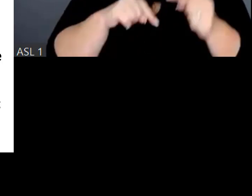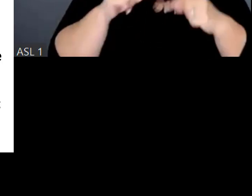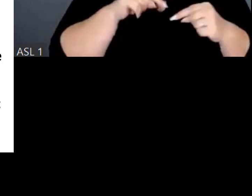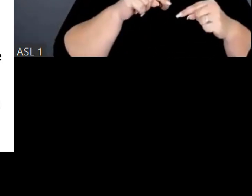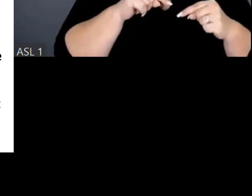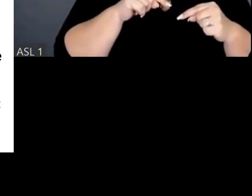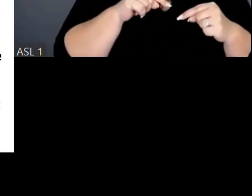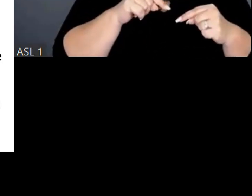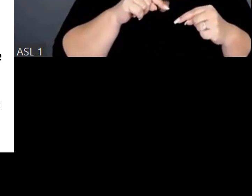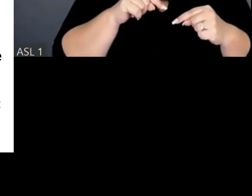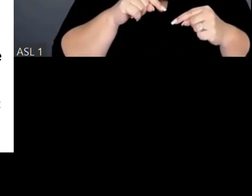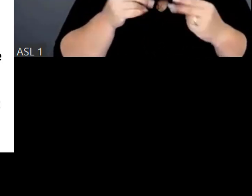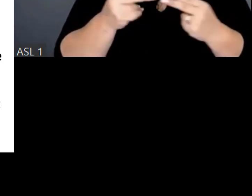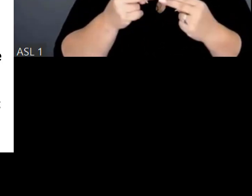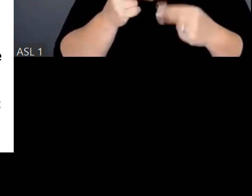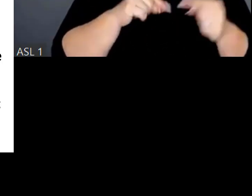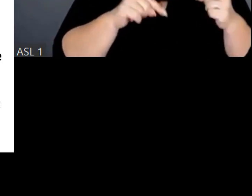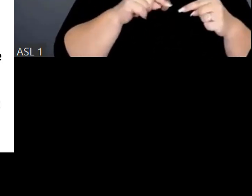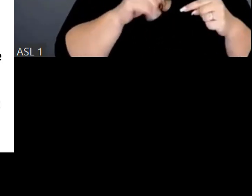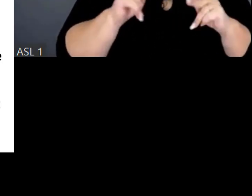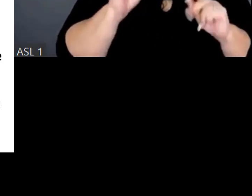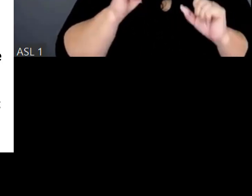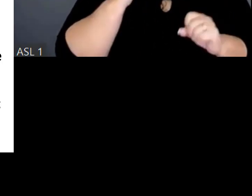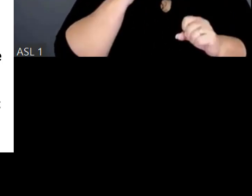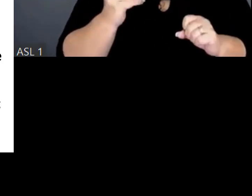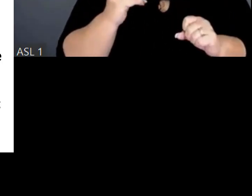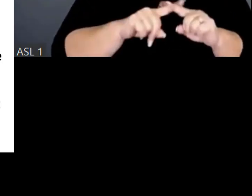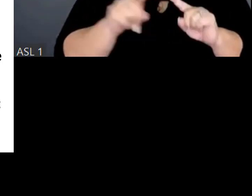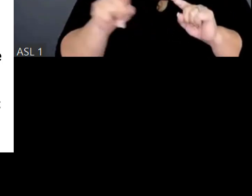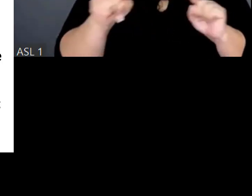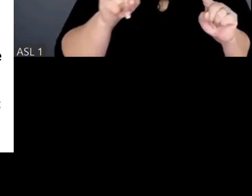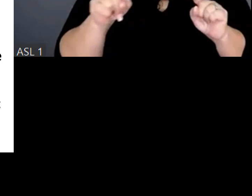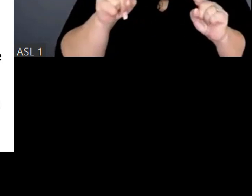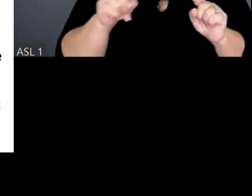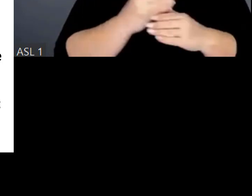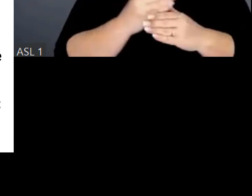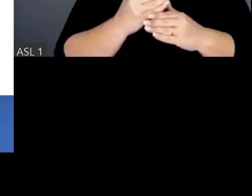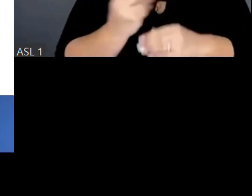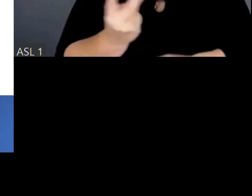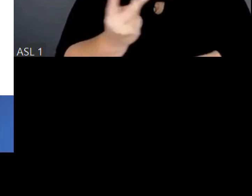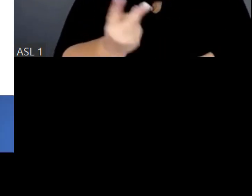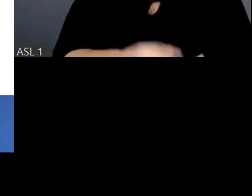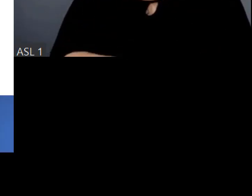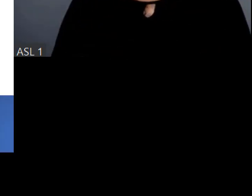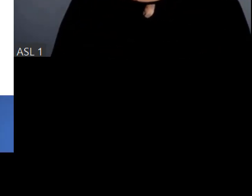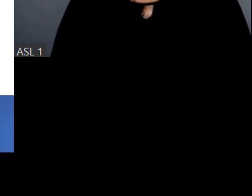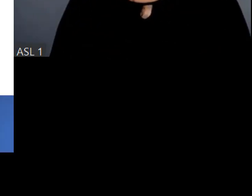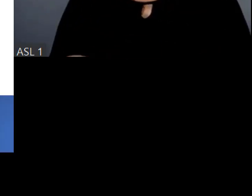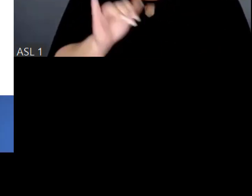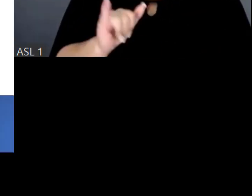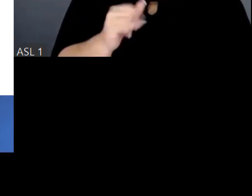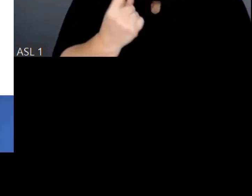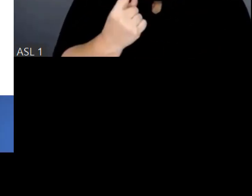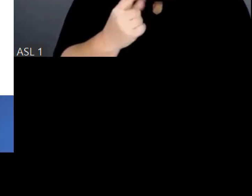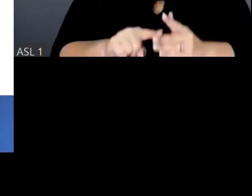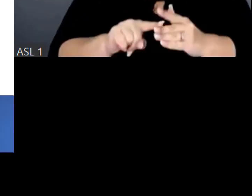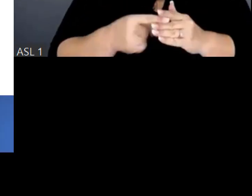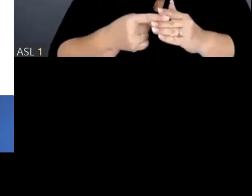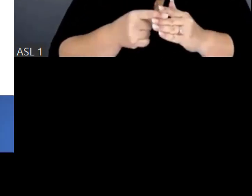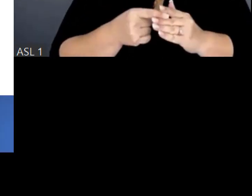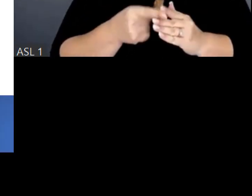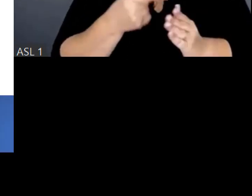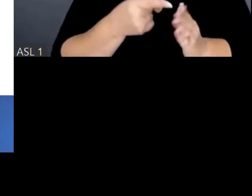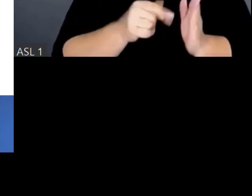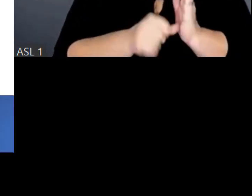mind if we go back? Can we go the slide back just so people can see the difference between the two? So this was